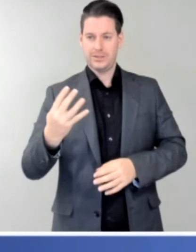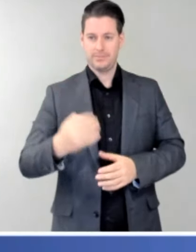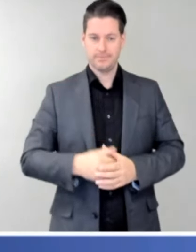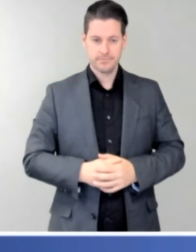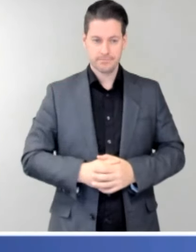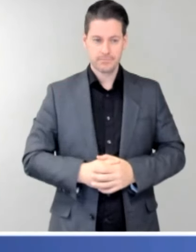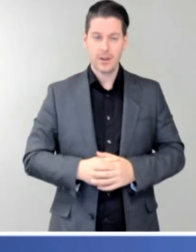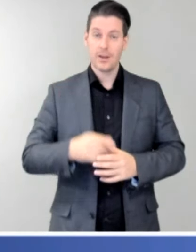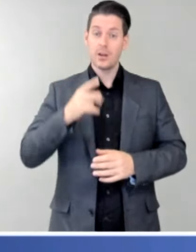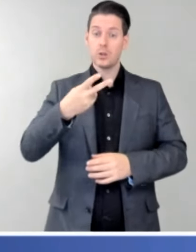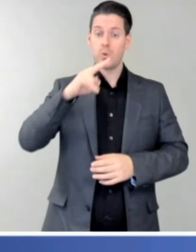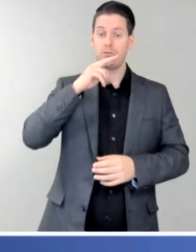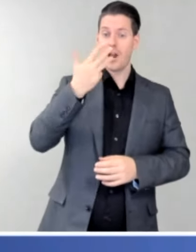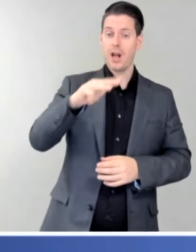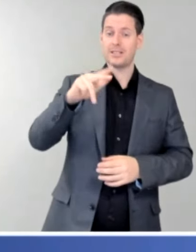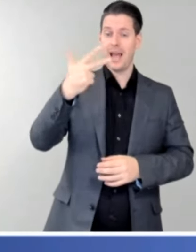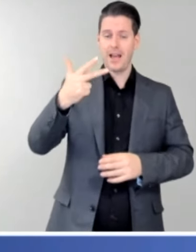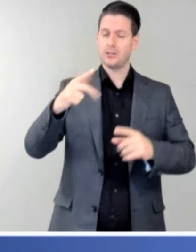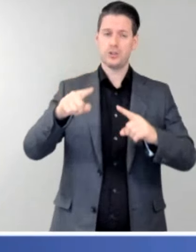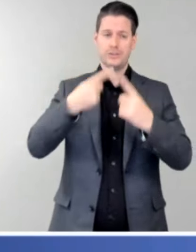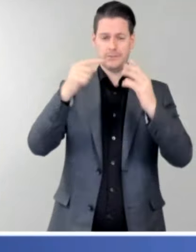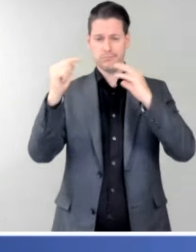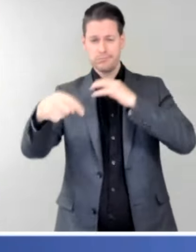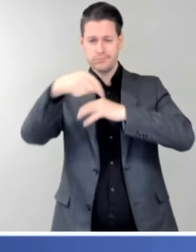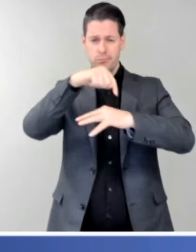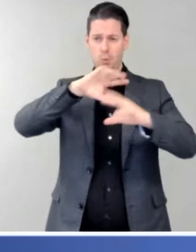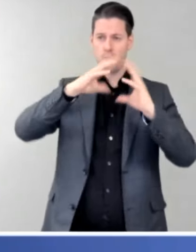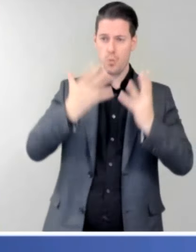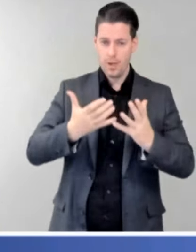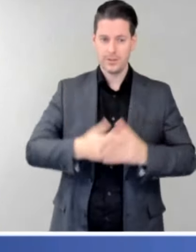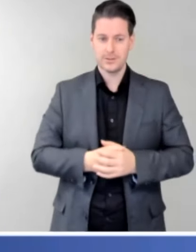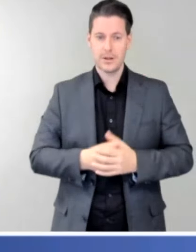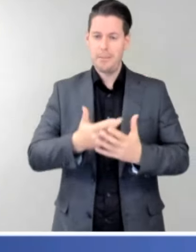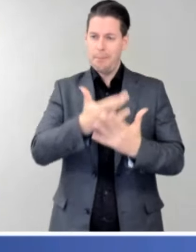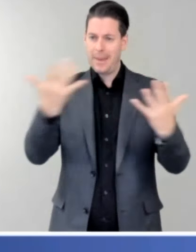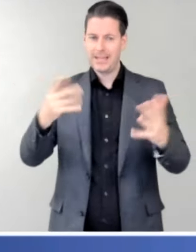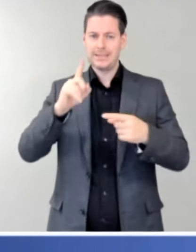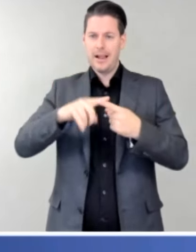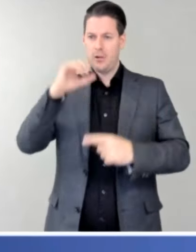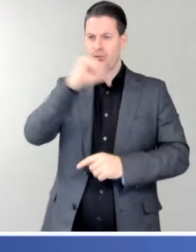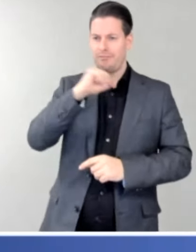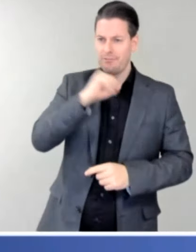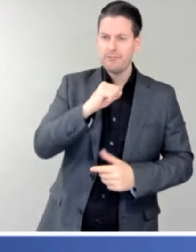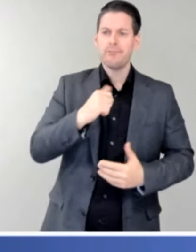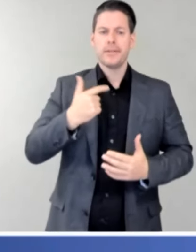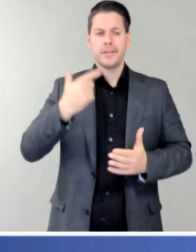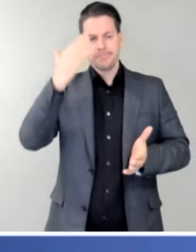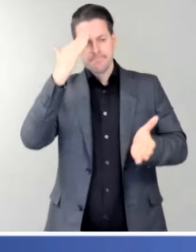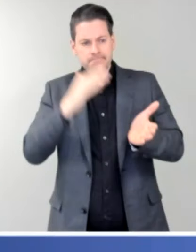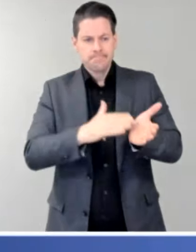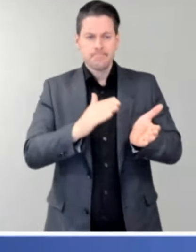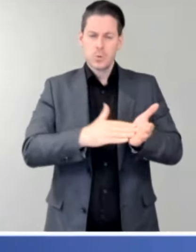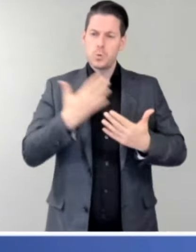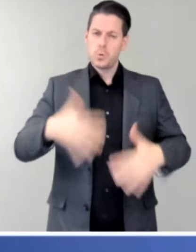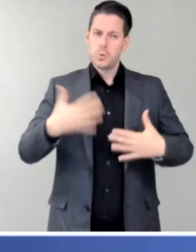representatives from many grieving nations who join us here today. Together, we commemorate our shared sense of loss for